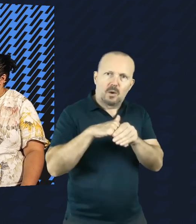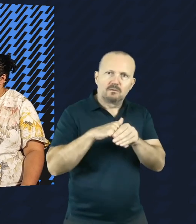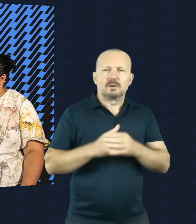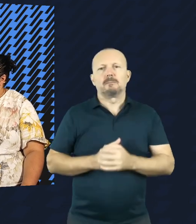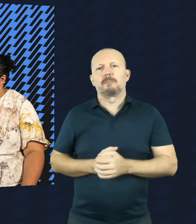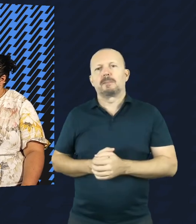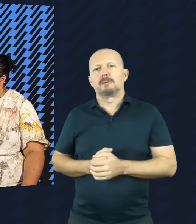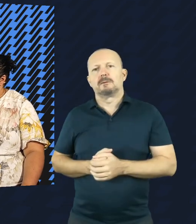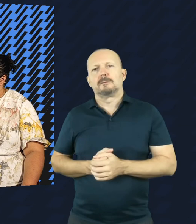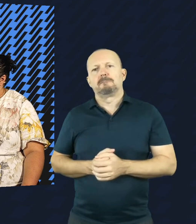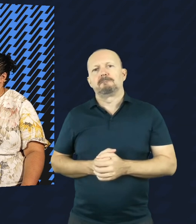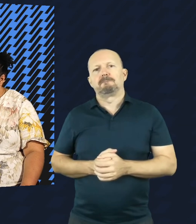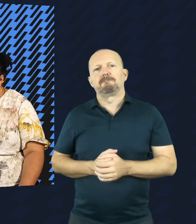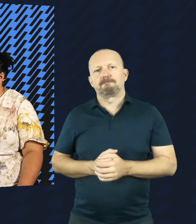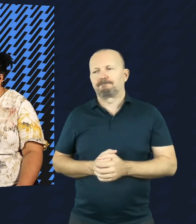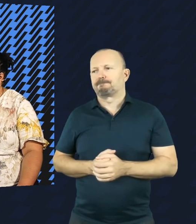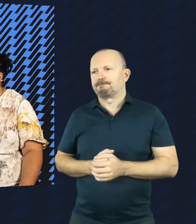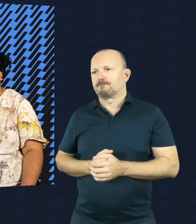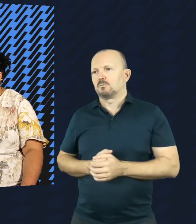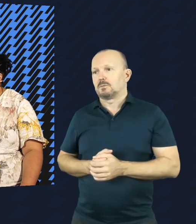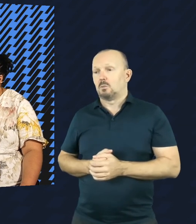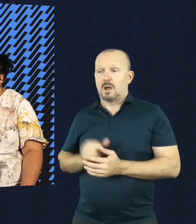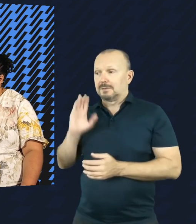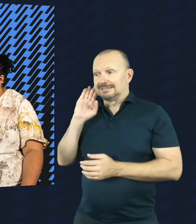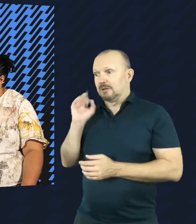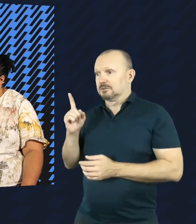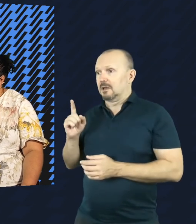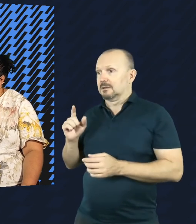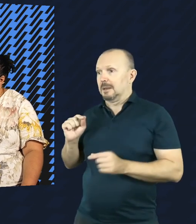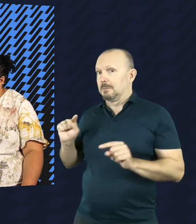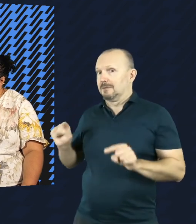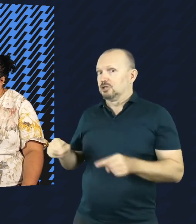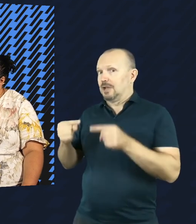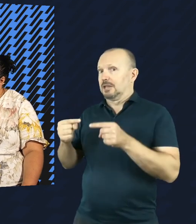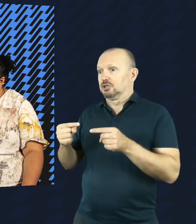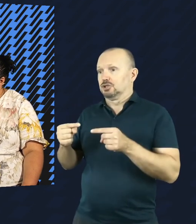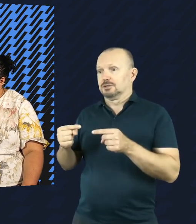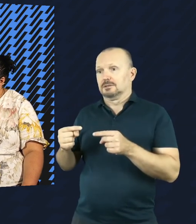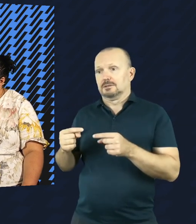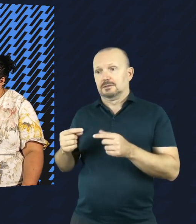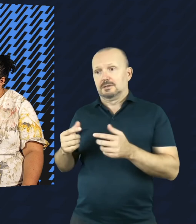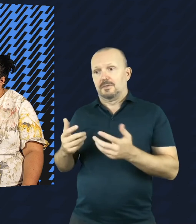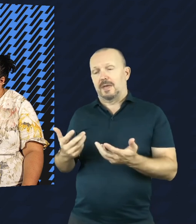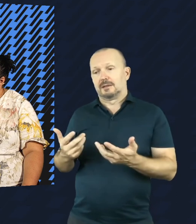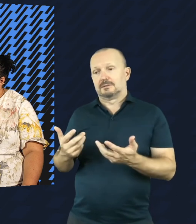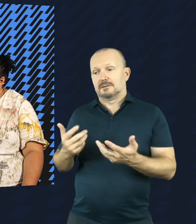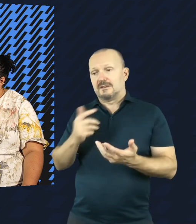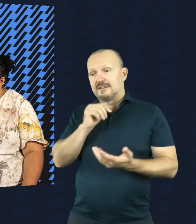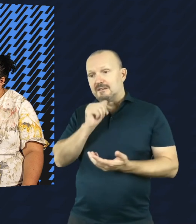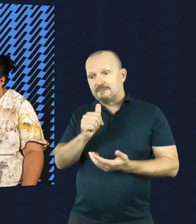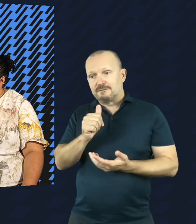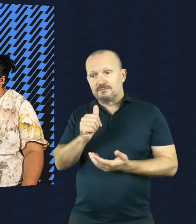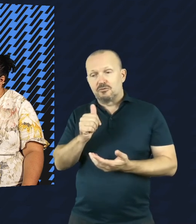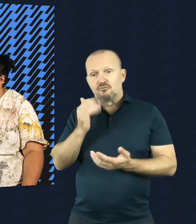So I guess that's a little bit of a challenge. Is it throw down a wero to us that if we really want to be